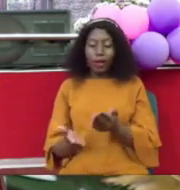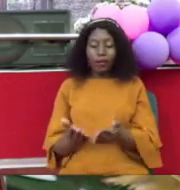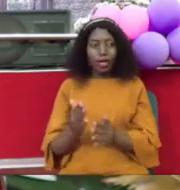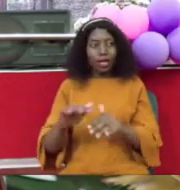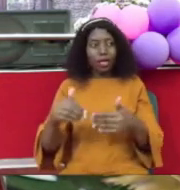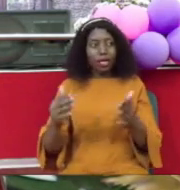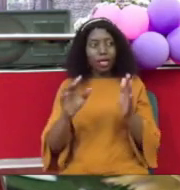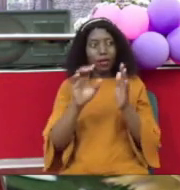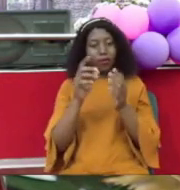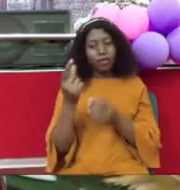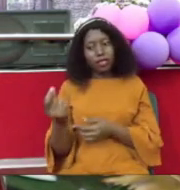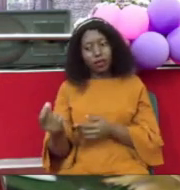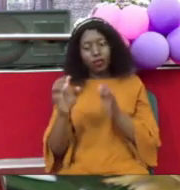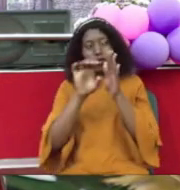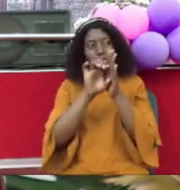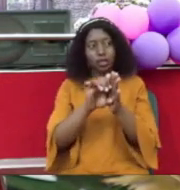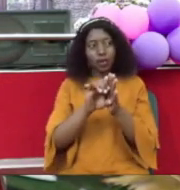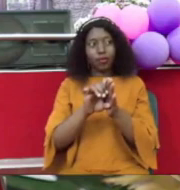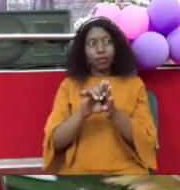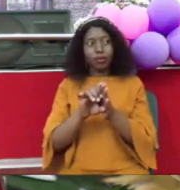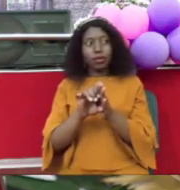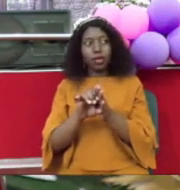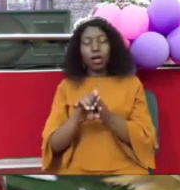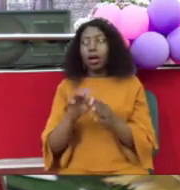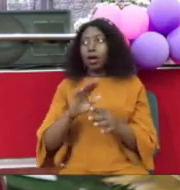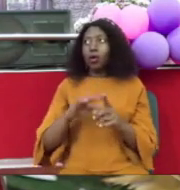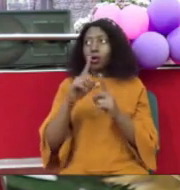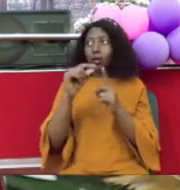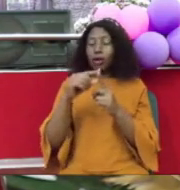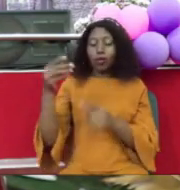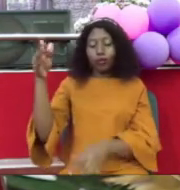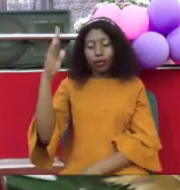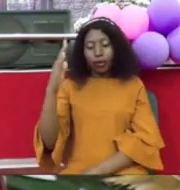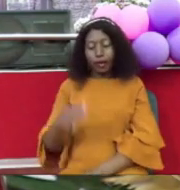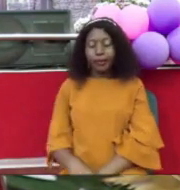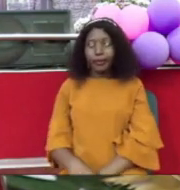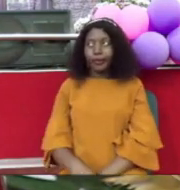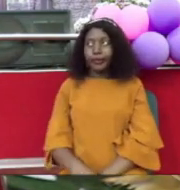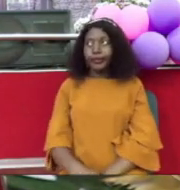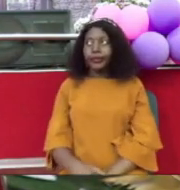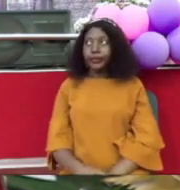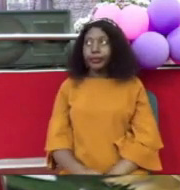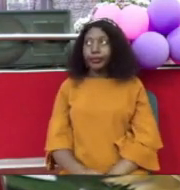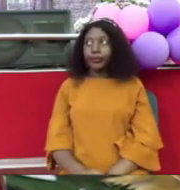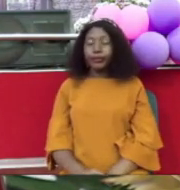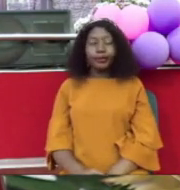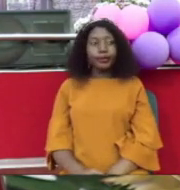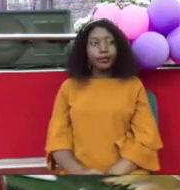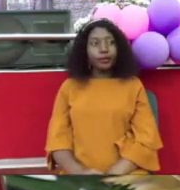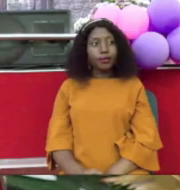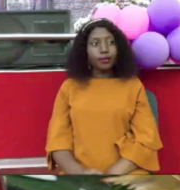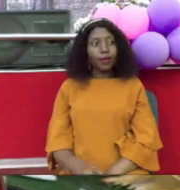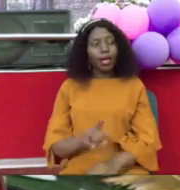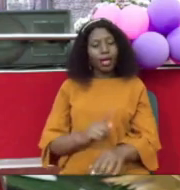examples in the word of God. Niongee kuhusu watu kadhaa ama mifano kadhaa katika neno la Mungu. When we look at the